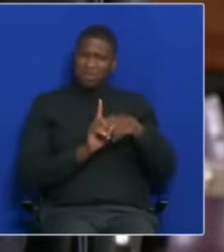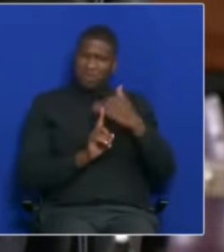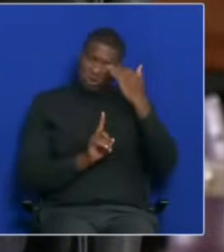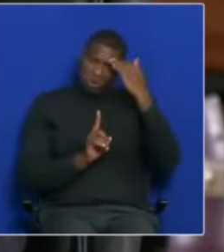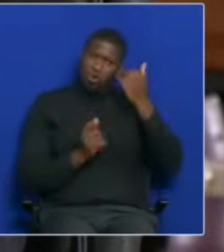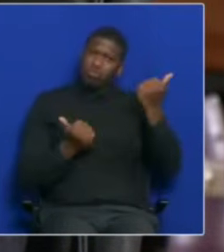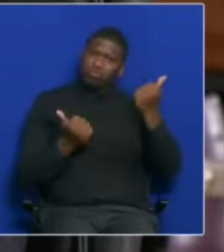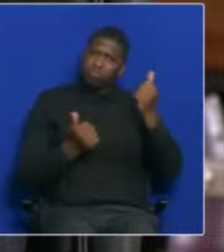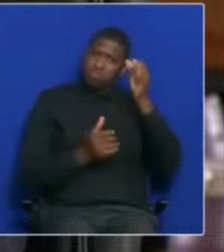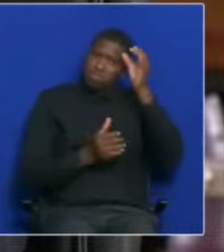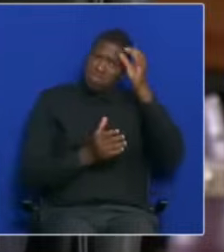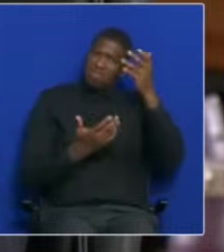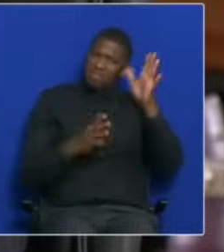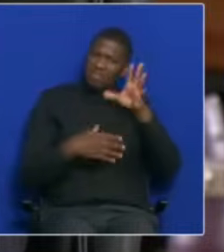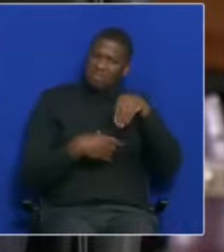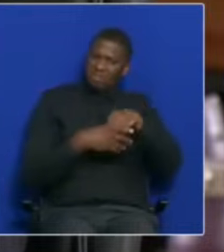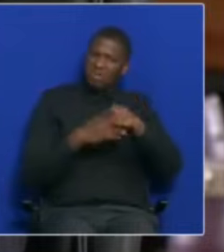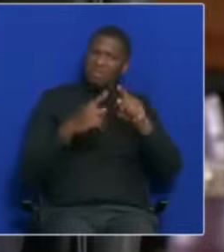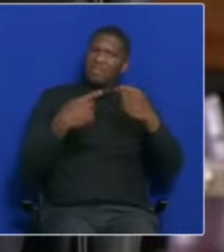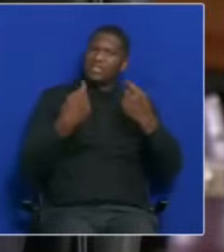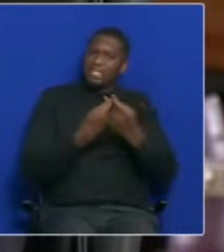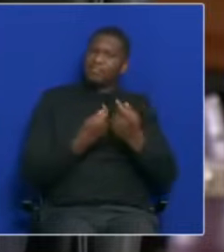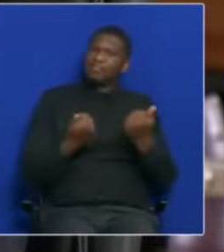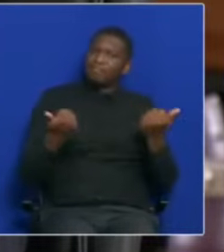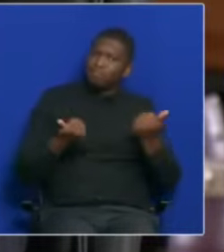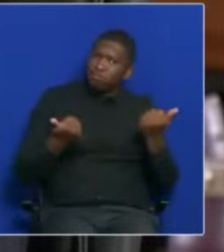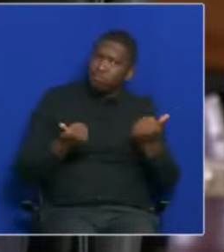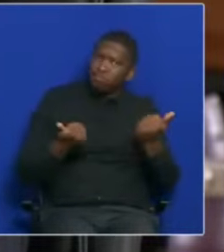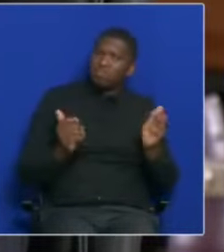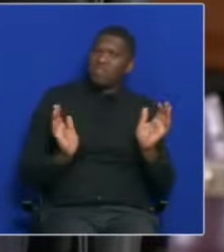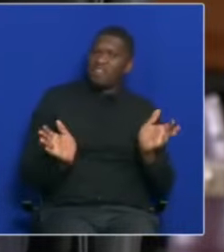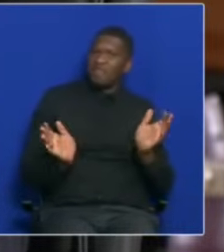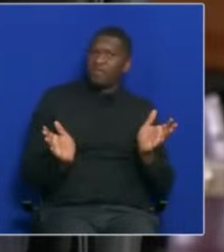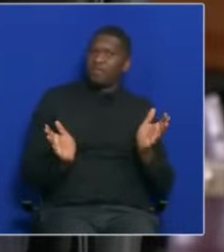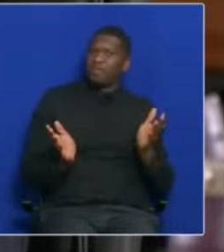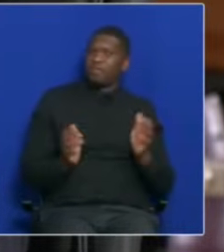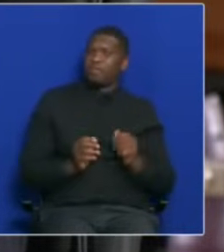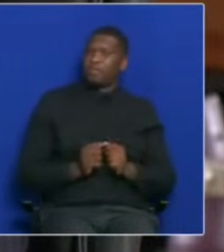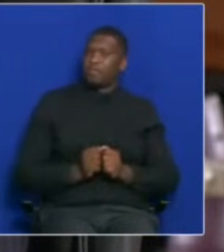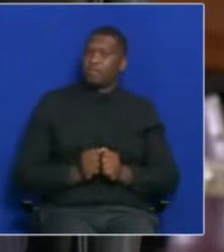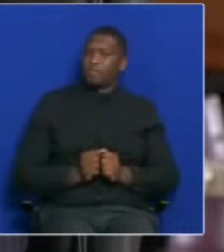of the team and part of what is being done.